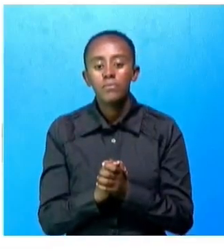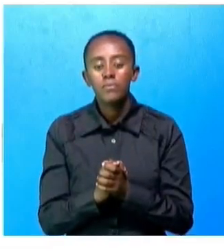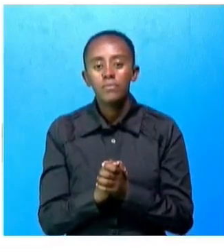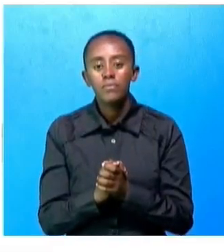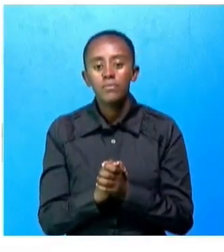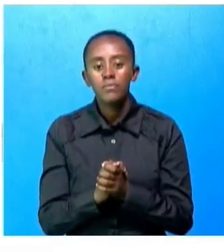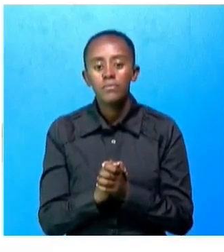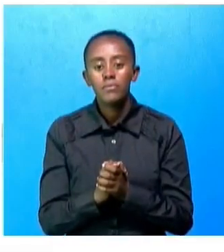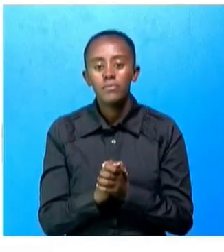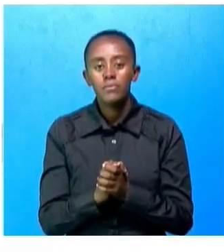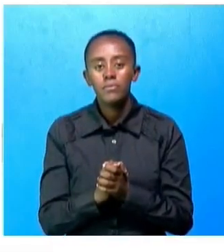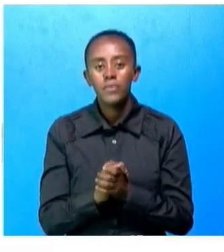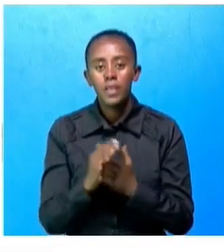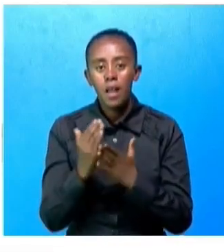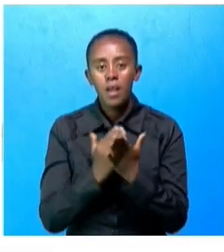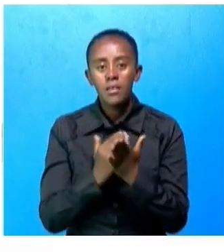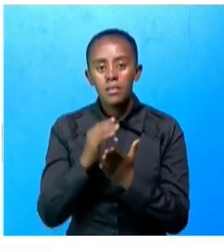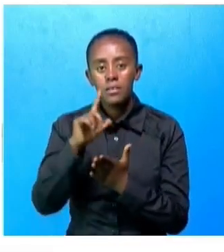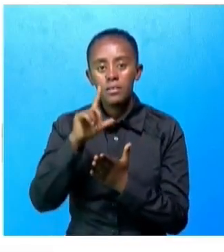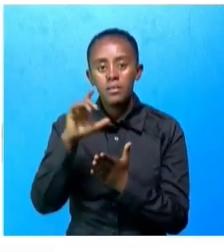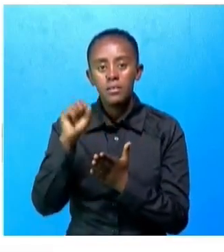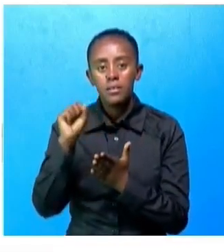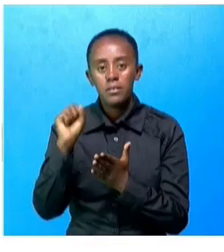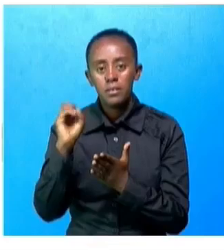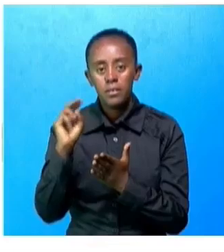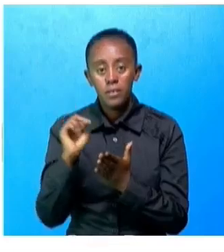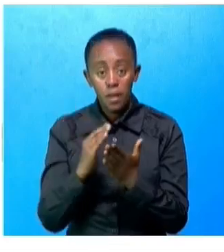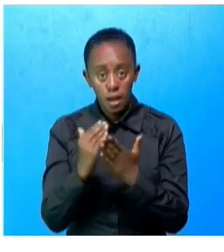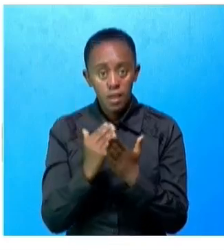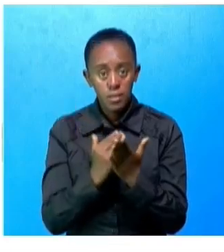That is lesson